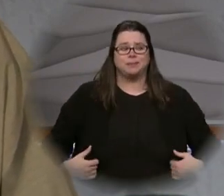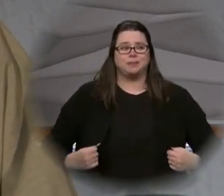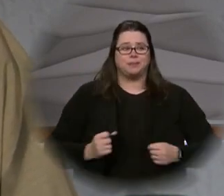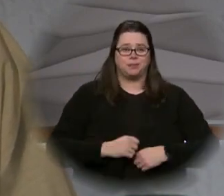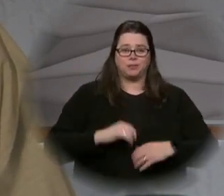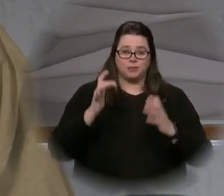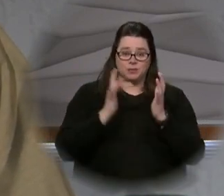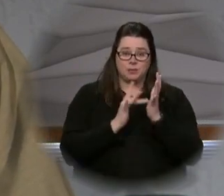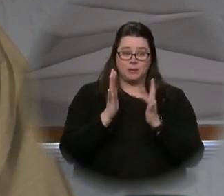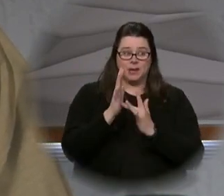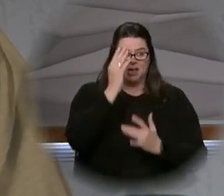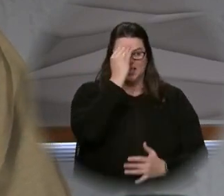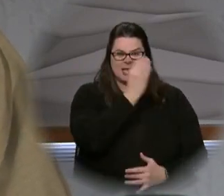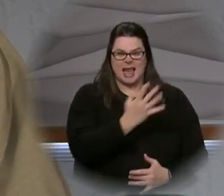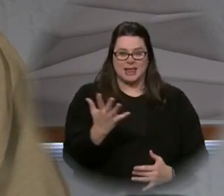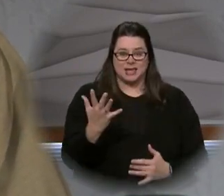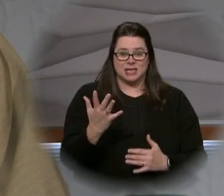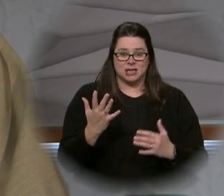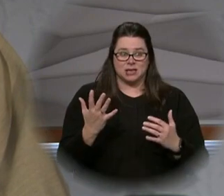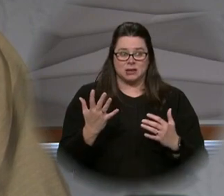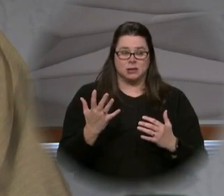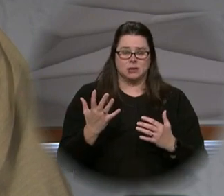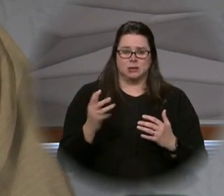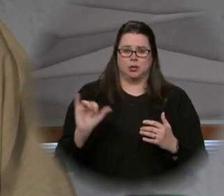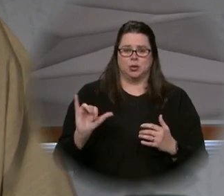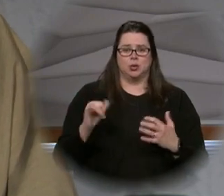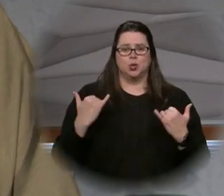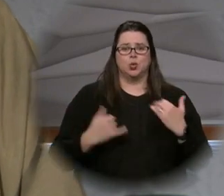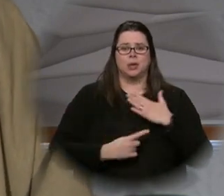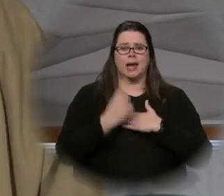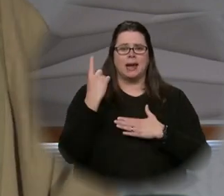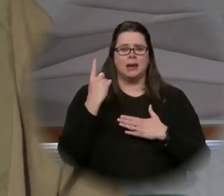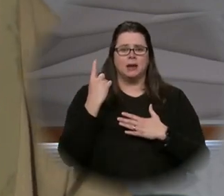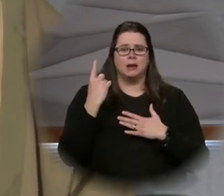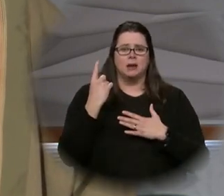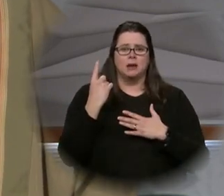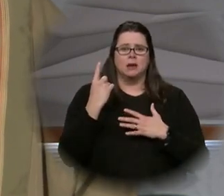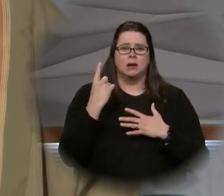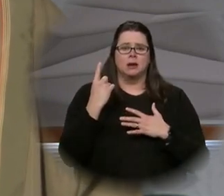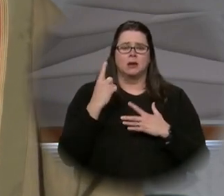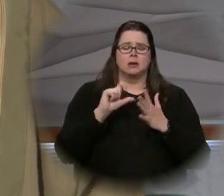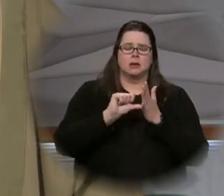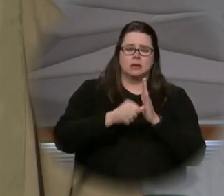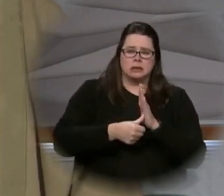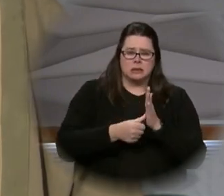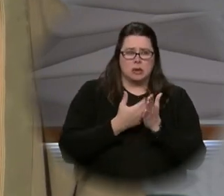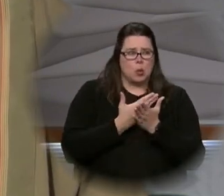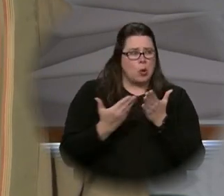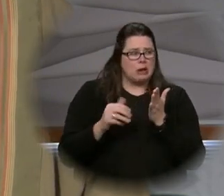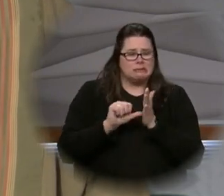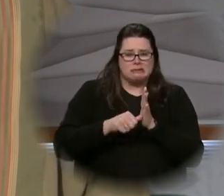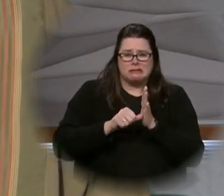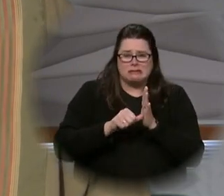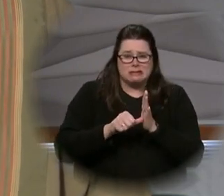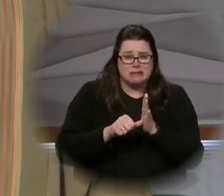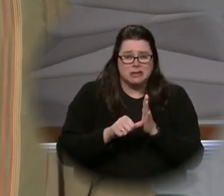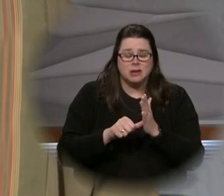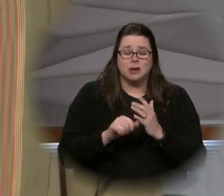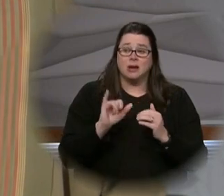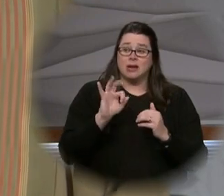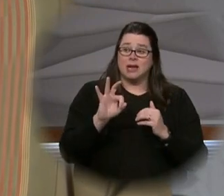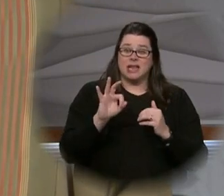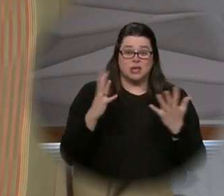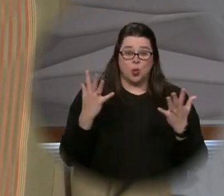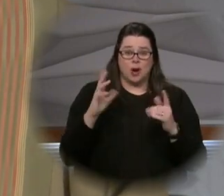And Jesus is telling us that as well today. And the thing that drives it all, the stuff that drives it all, is